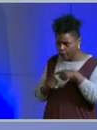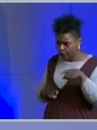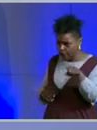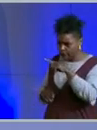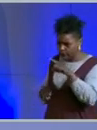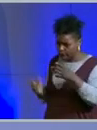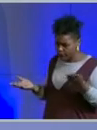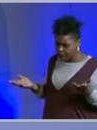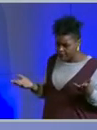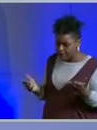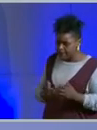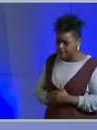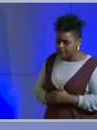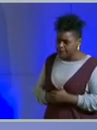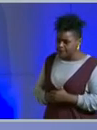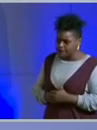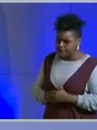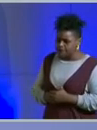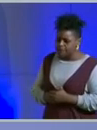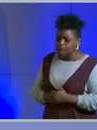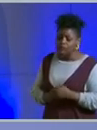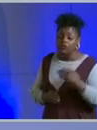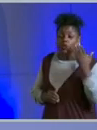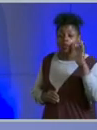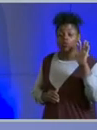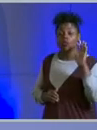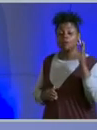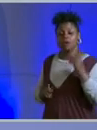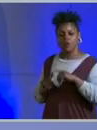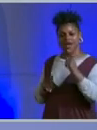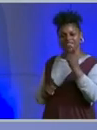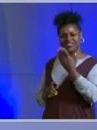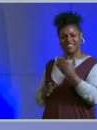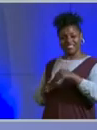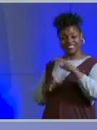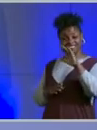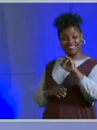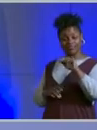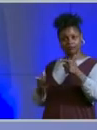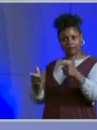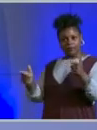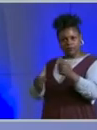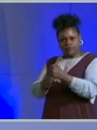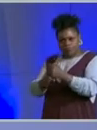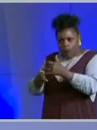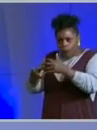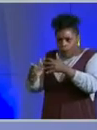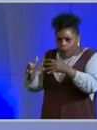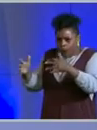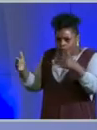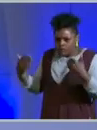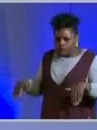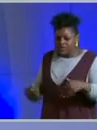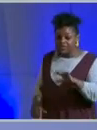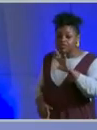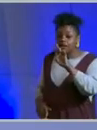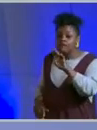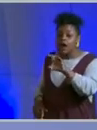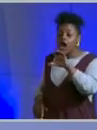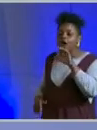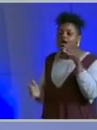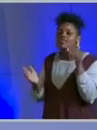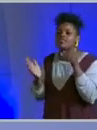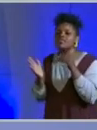I don't know, but I know one thing, Dad, that this city is just getting bigger and bigger, right? 700,000